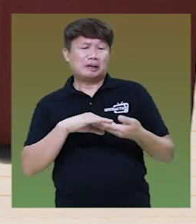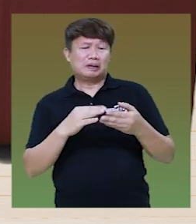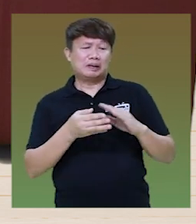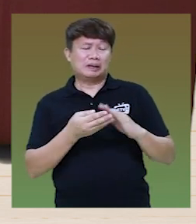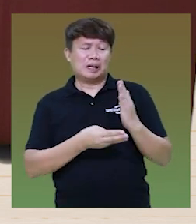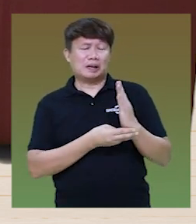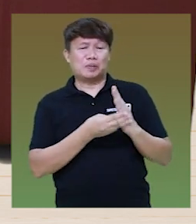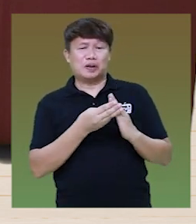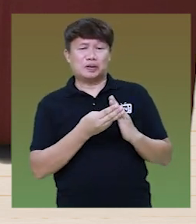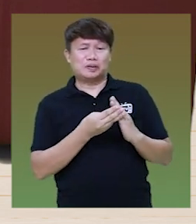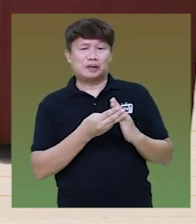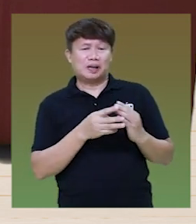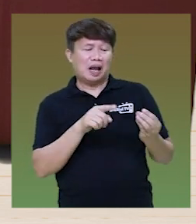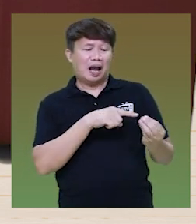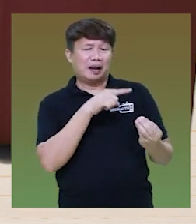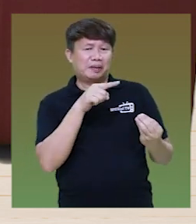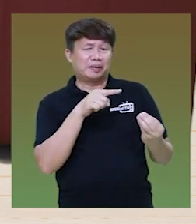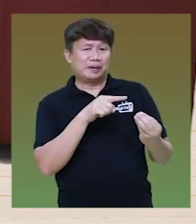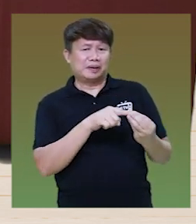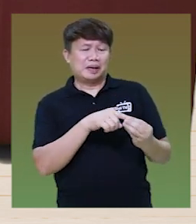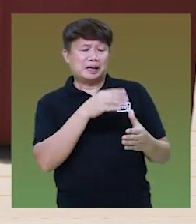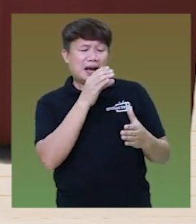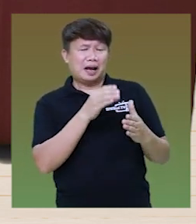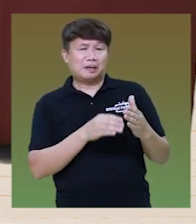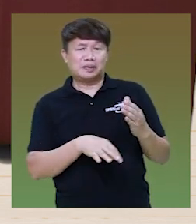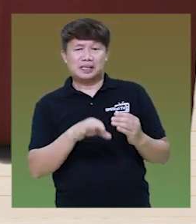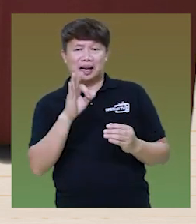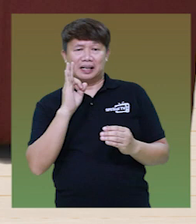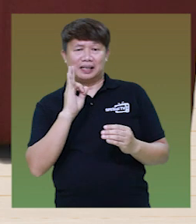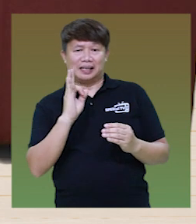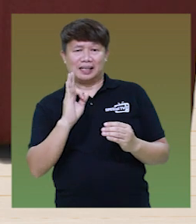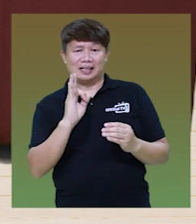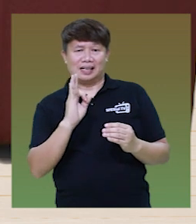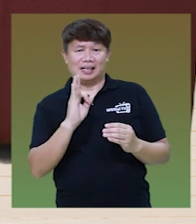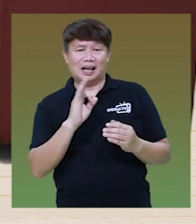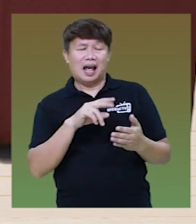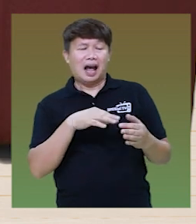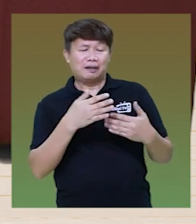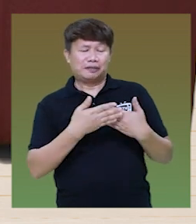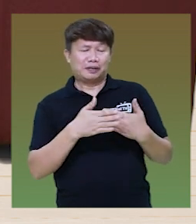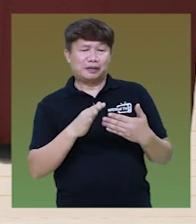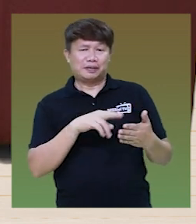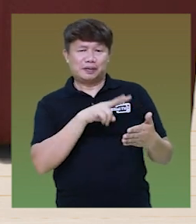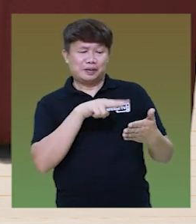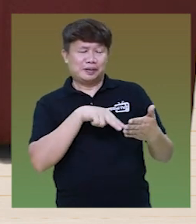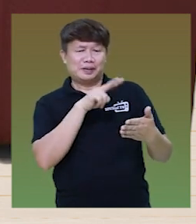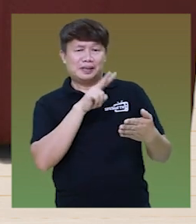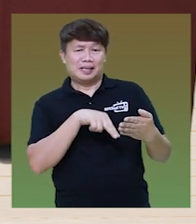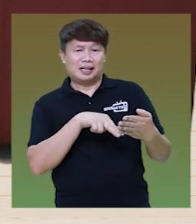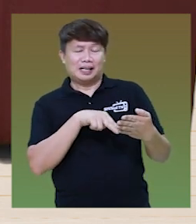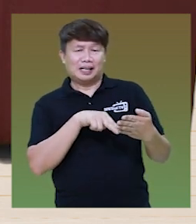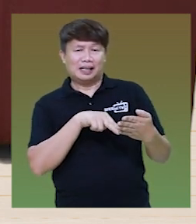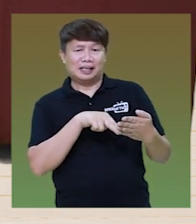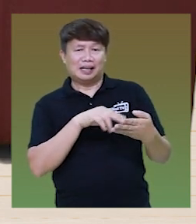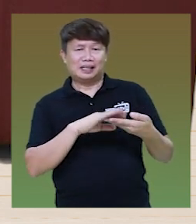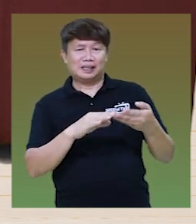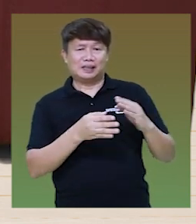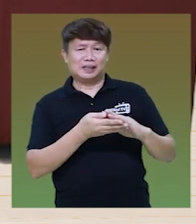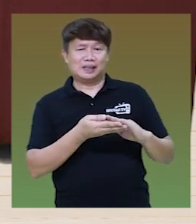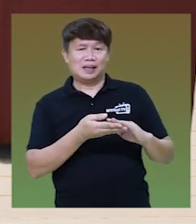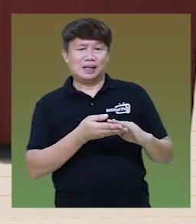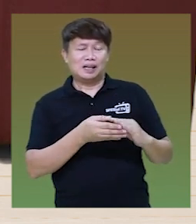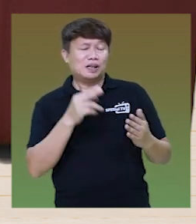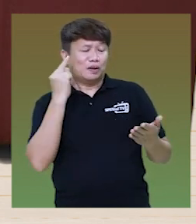in my module. It is about a carrot seed. After reading the story, I have to note all the